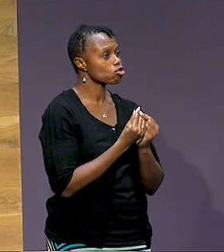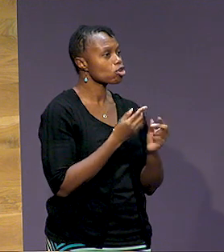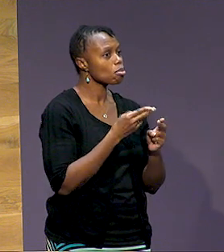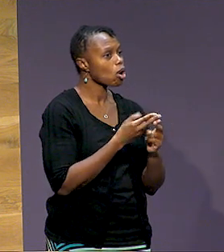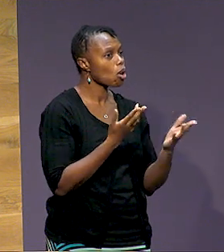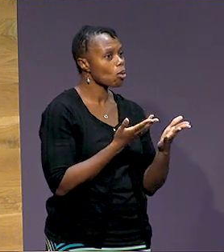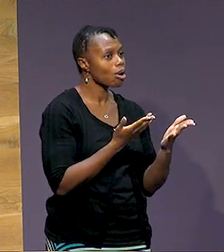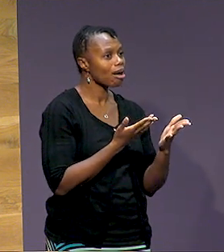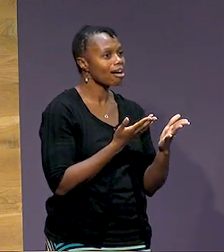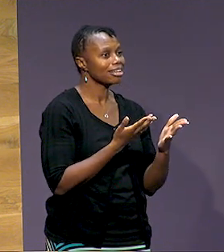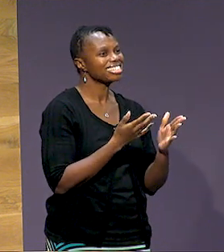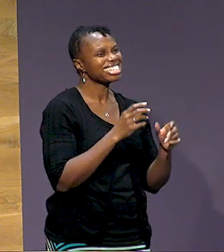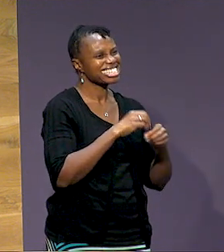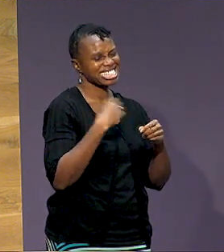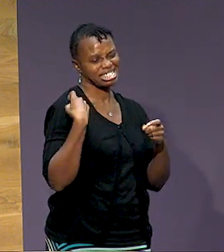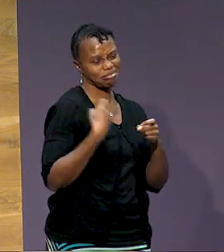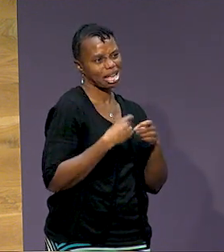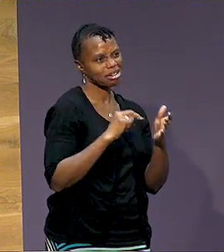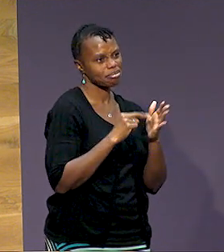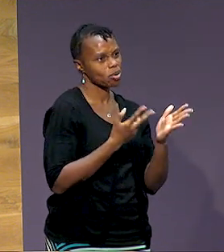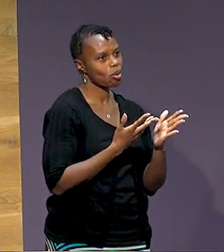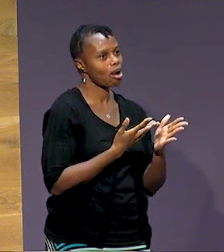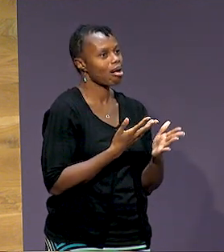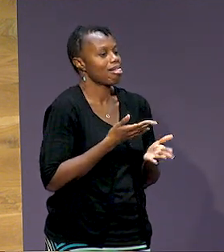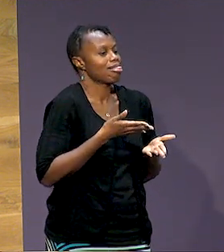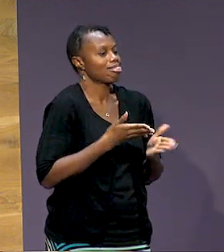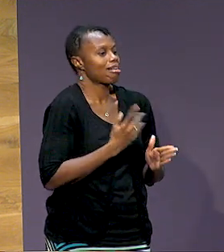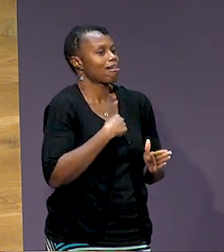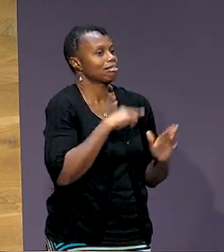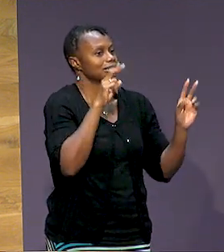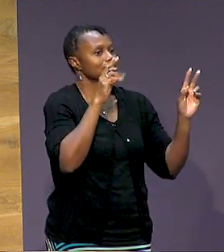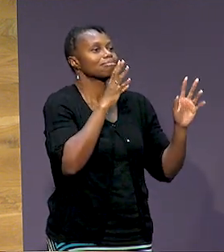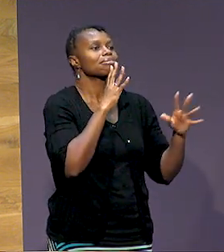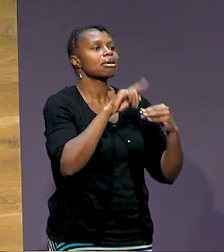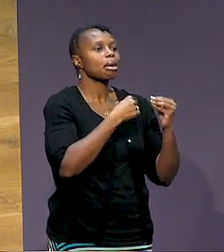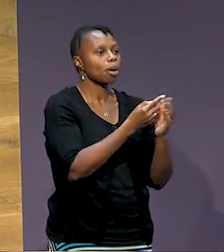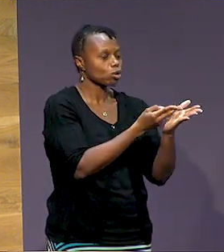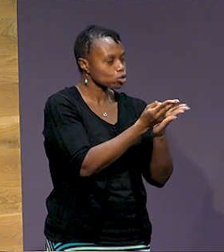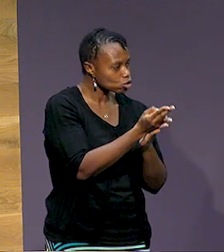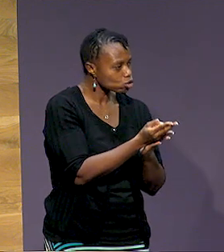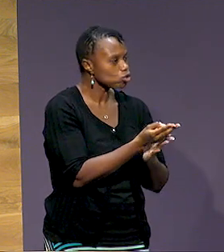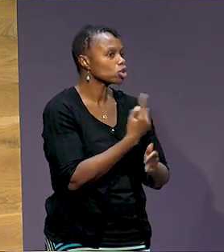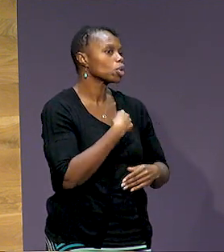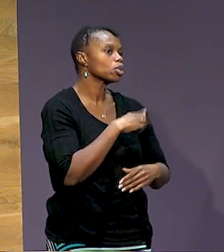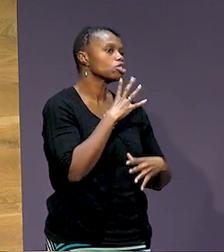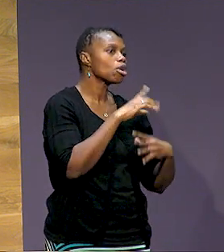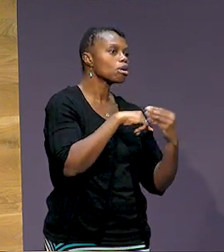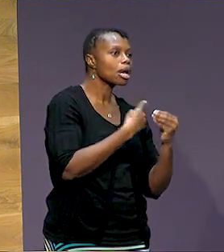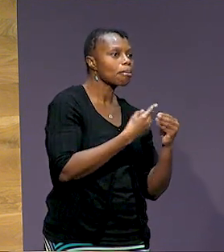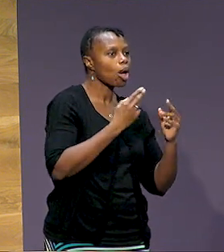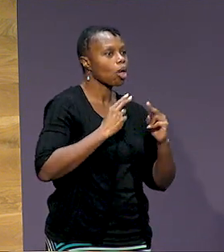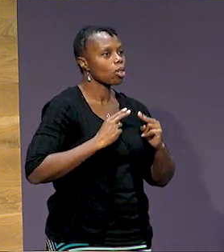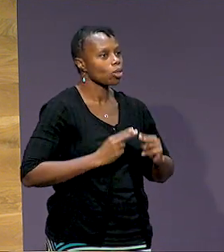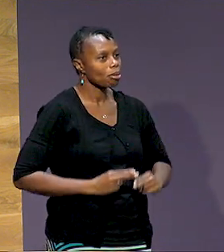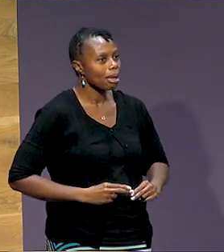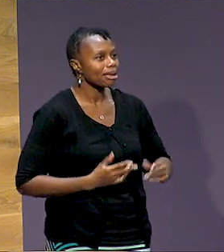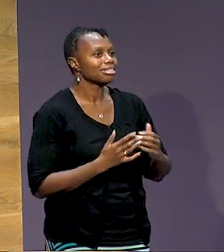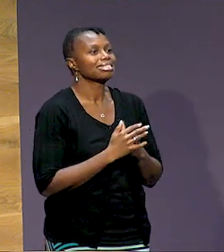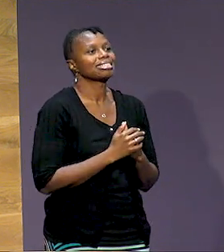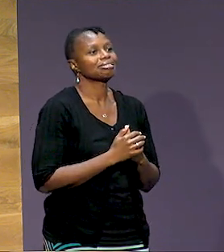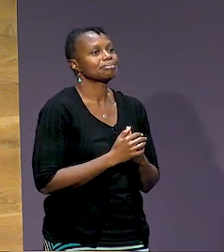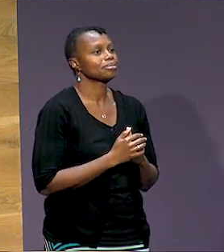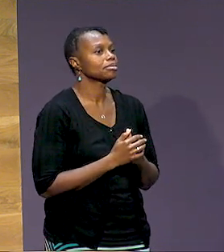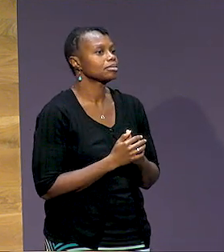About Truth, where we talk about theology, culture, and topics related to human condition. So it's a podcast